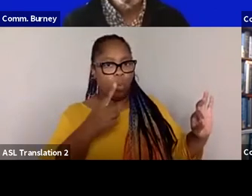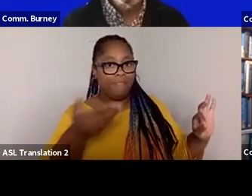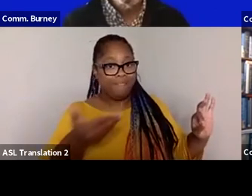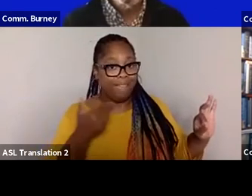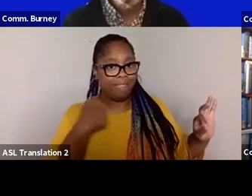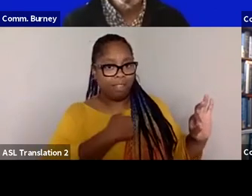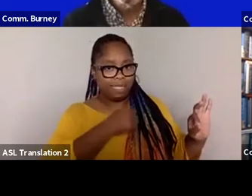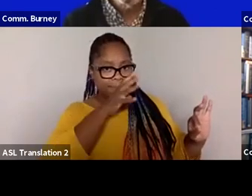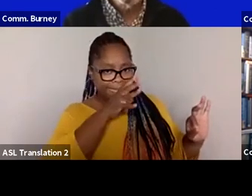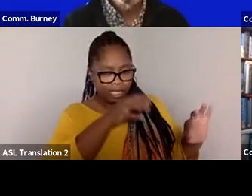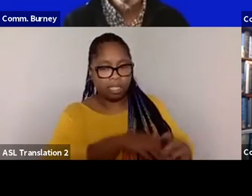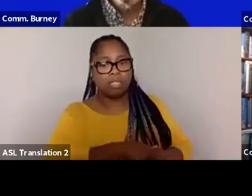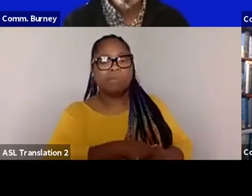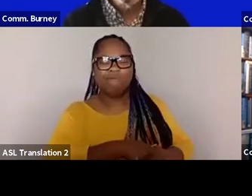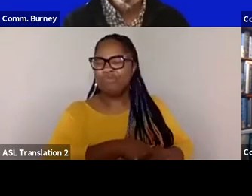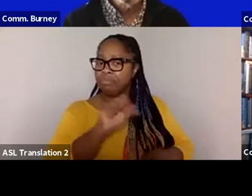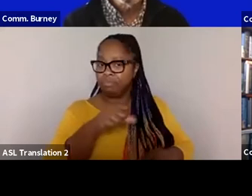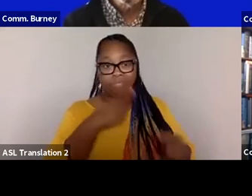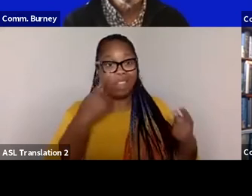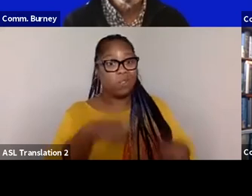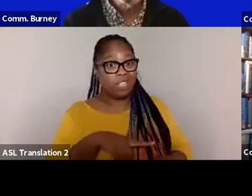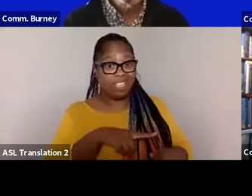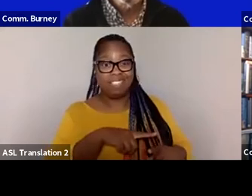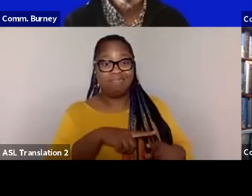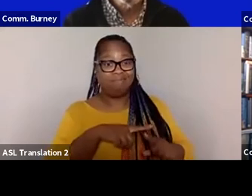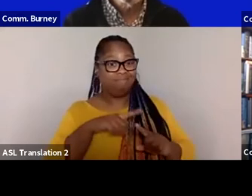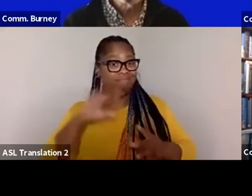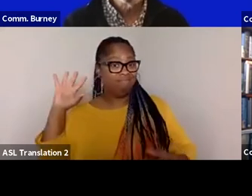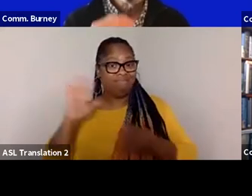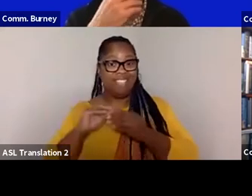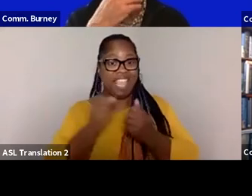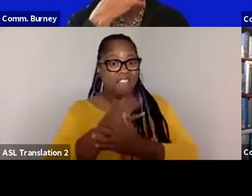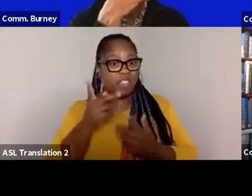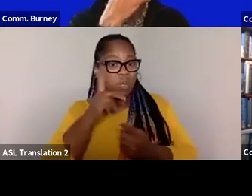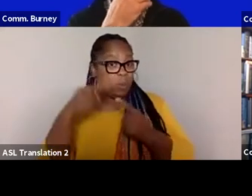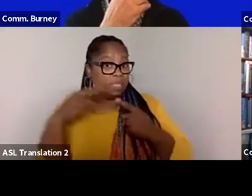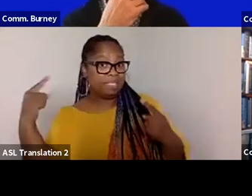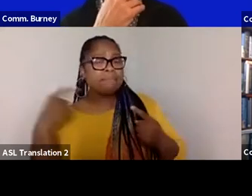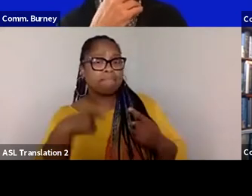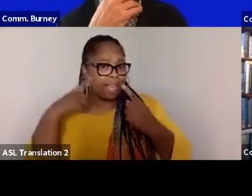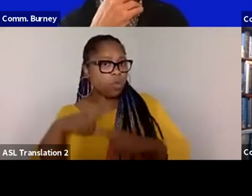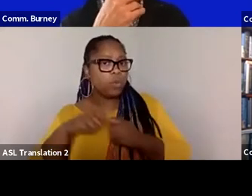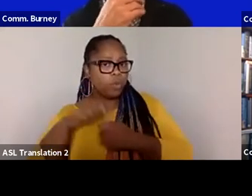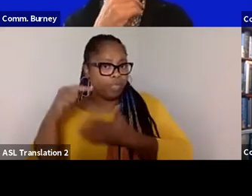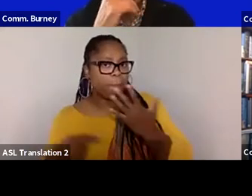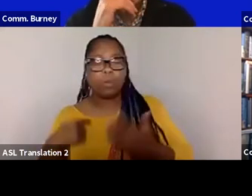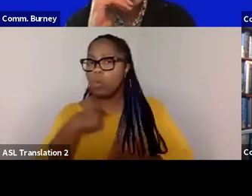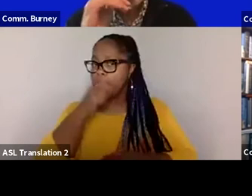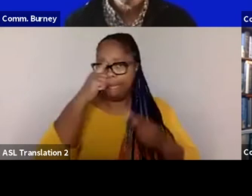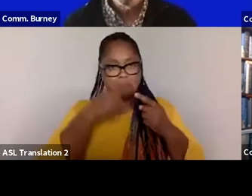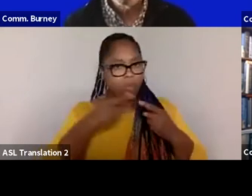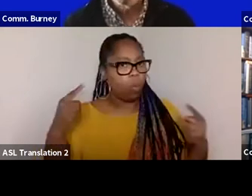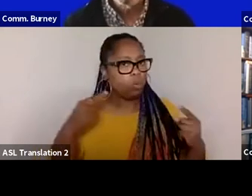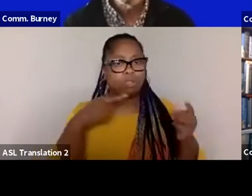speak. I agree with almost everything that's been said by the other people in opposition. We are definitely not opposed to affordable housing